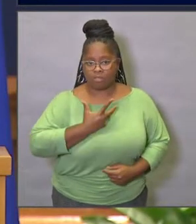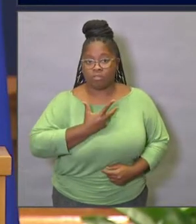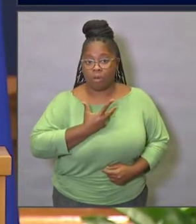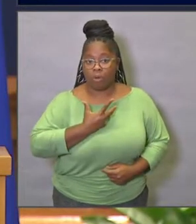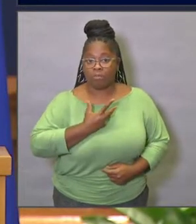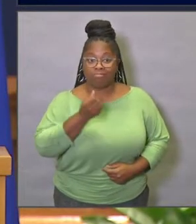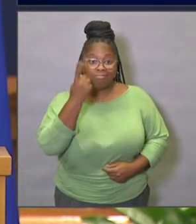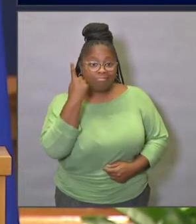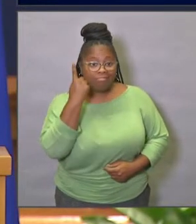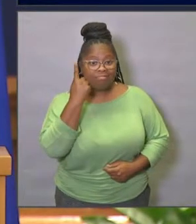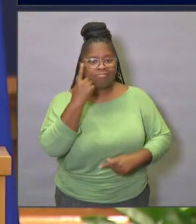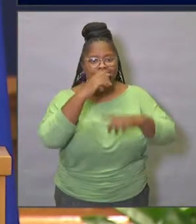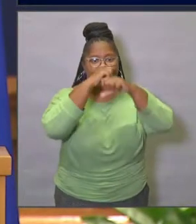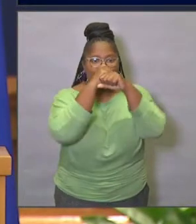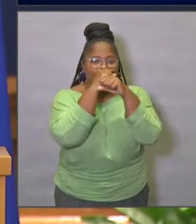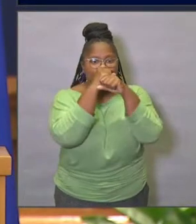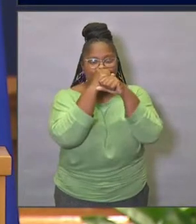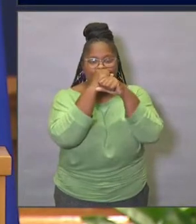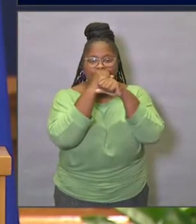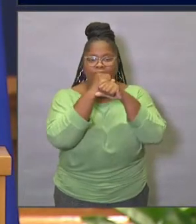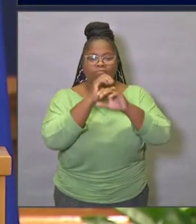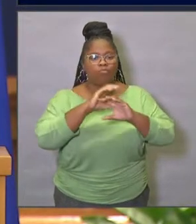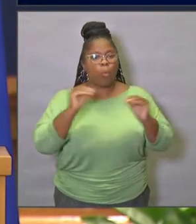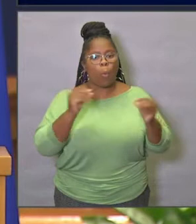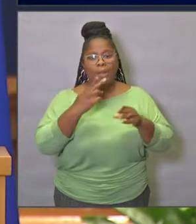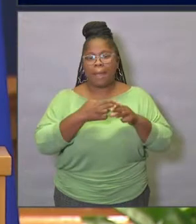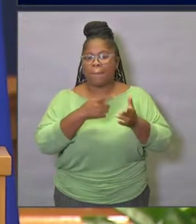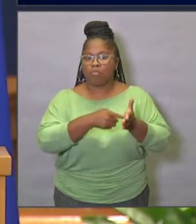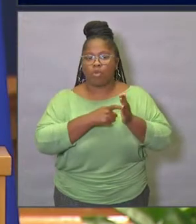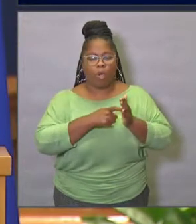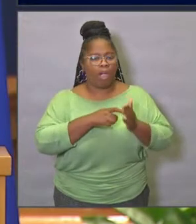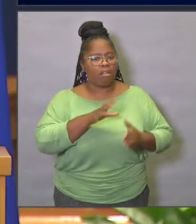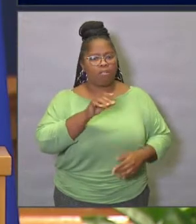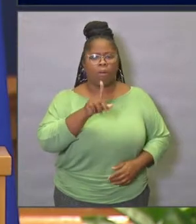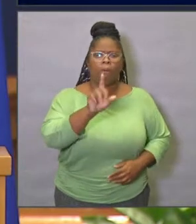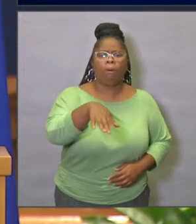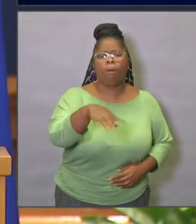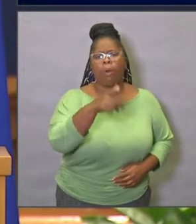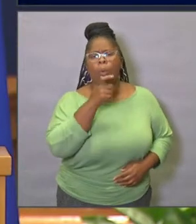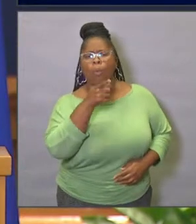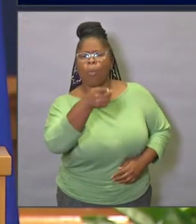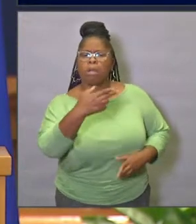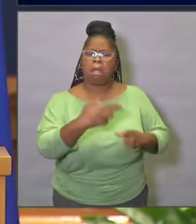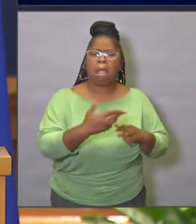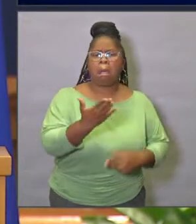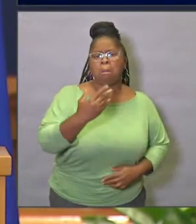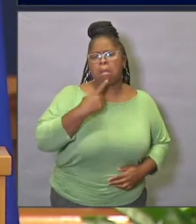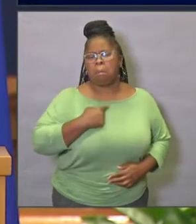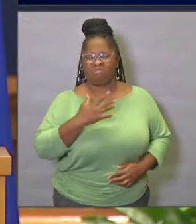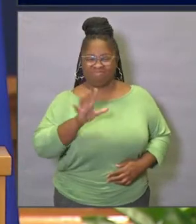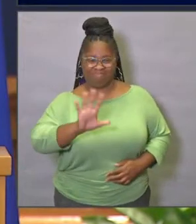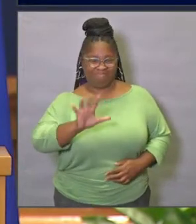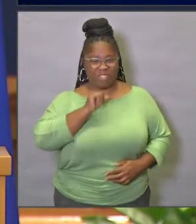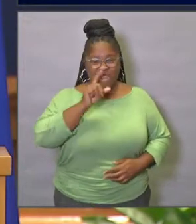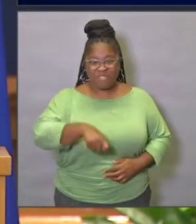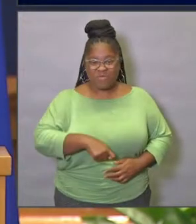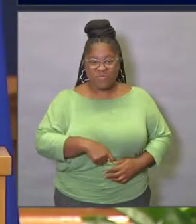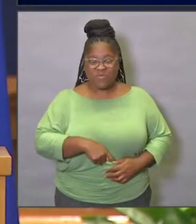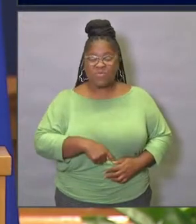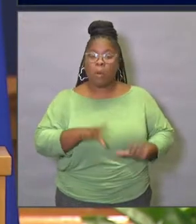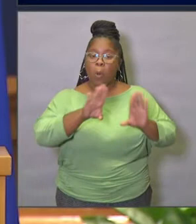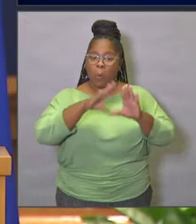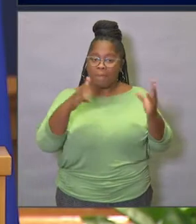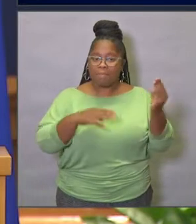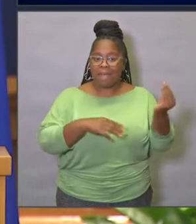and concerns anonymously. You can do this through our Environmental Health Customer Call Center, Monday